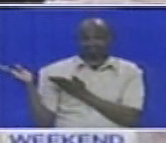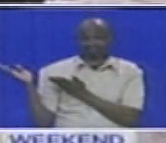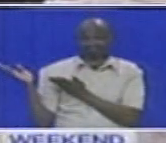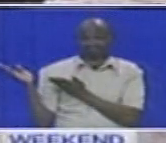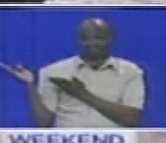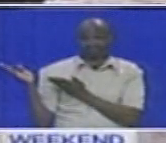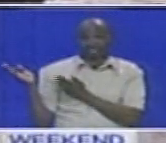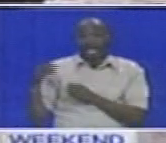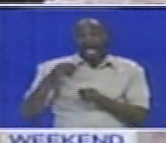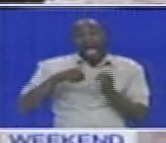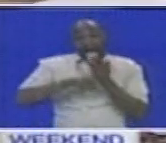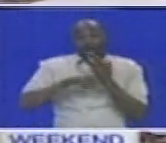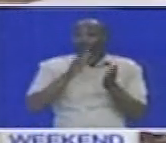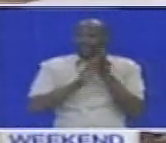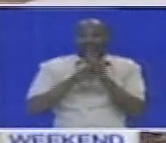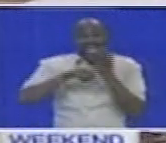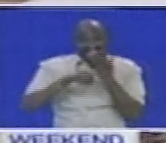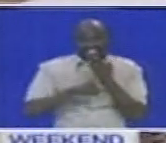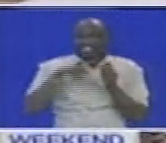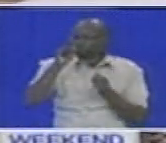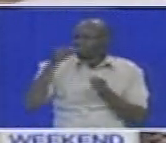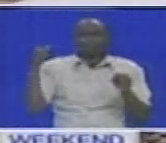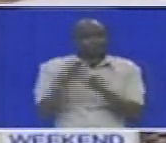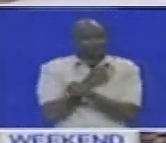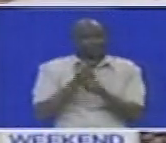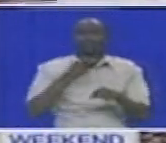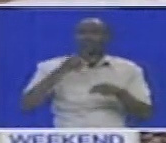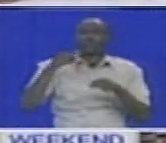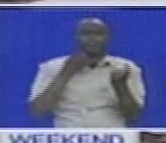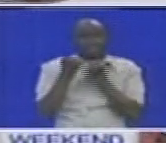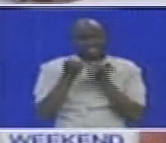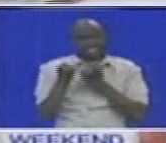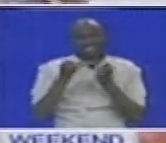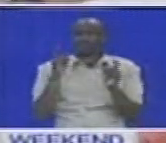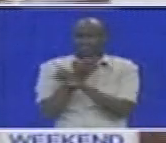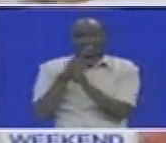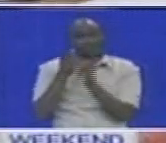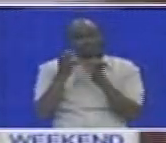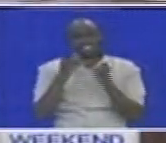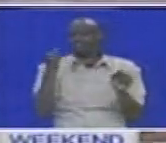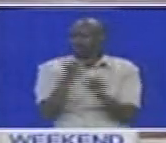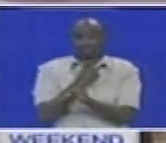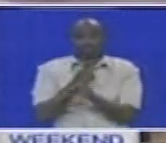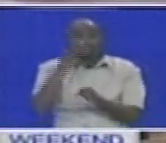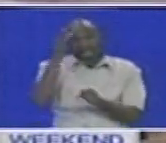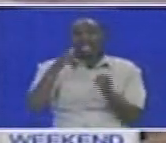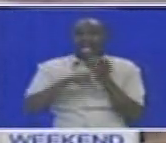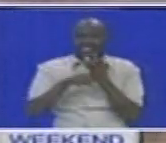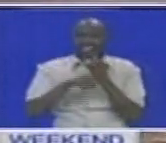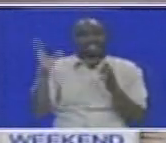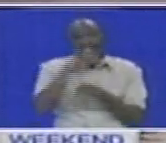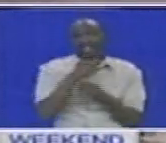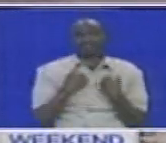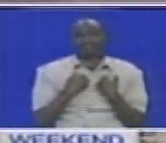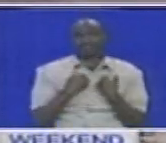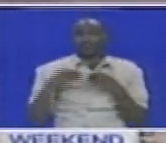Lack of national identity cards has hindered many of them from engaging in more lucrative commercial activities. It also limits